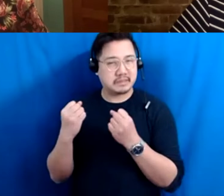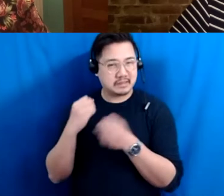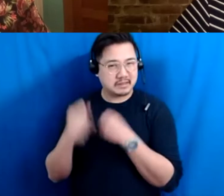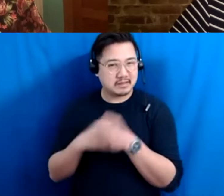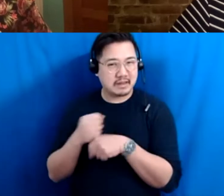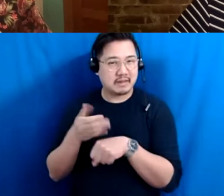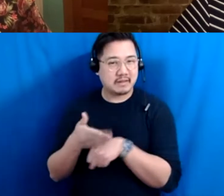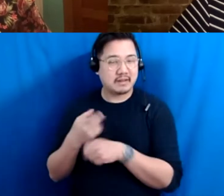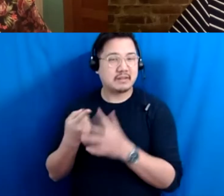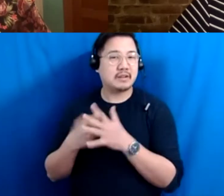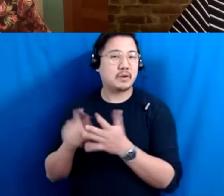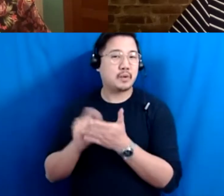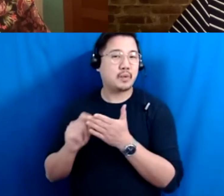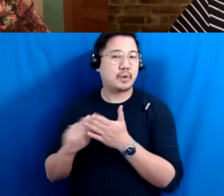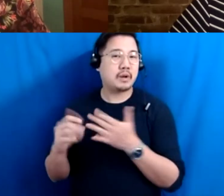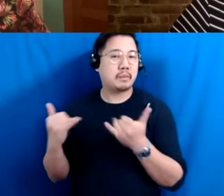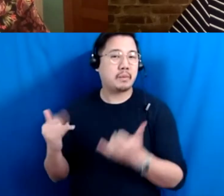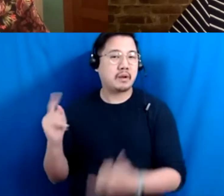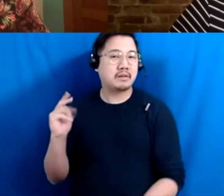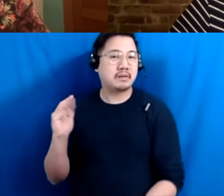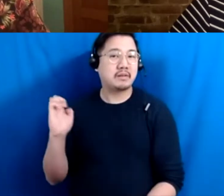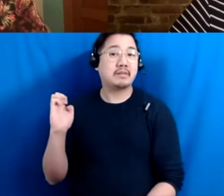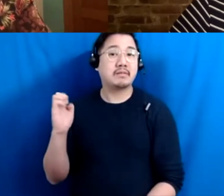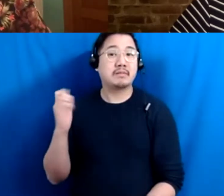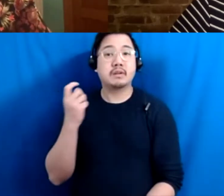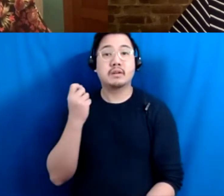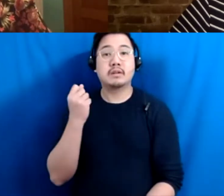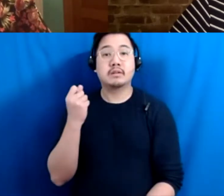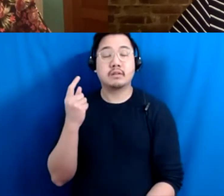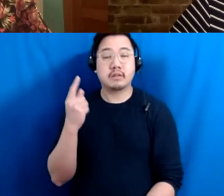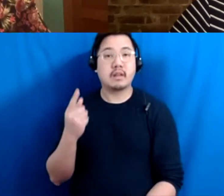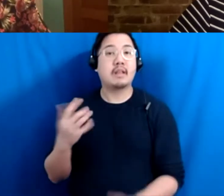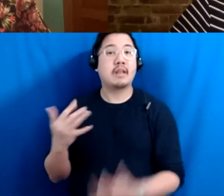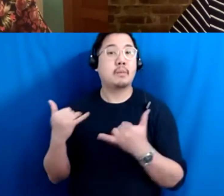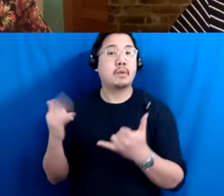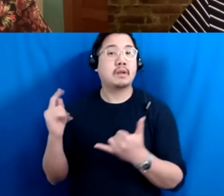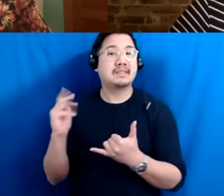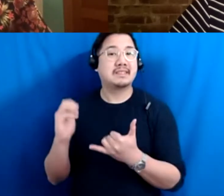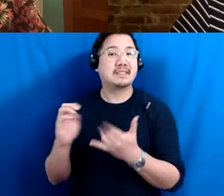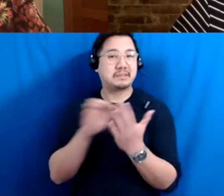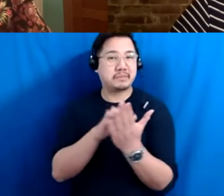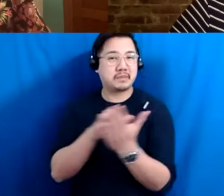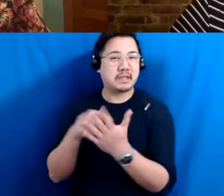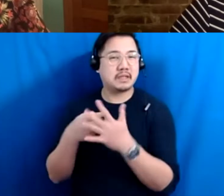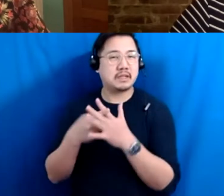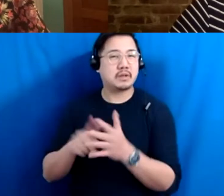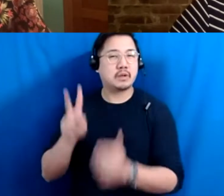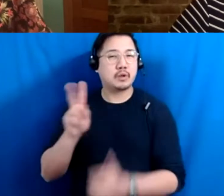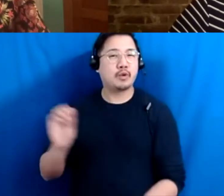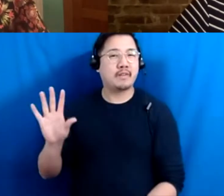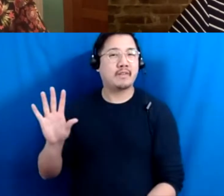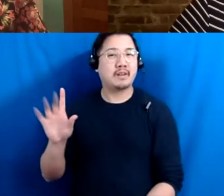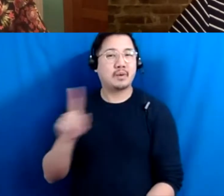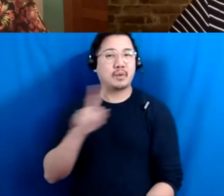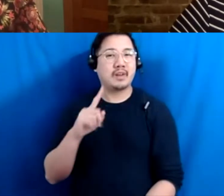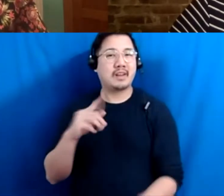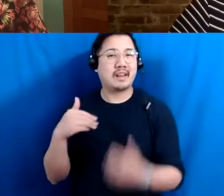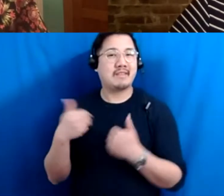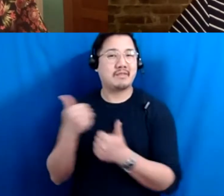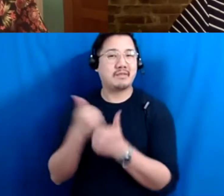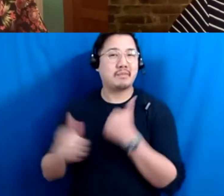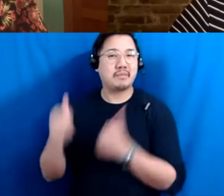I started the present tense passages in 2005, And I had a patriarchal,